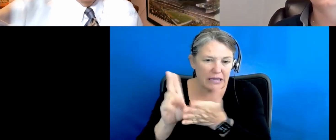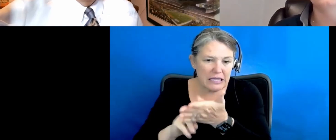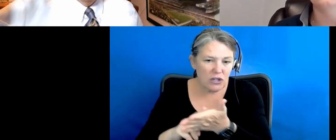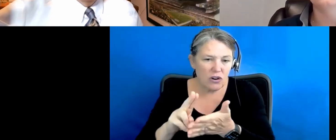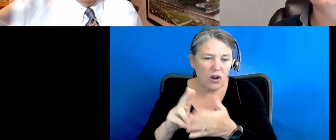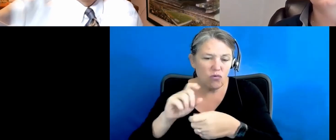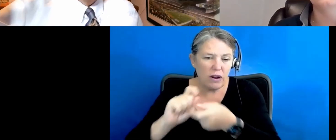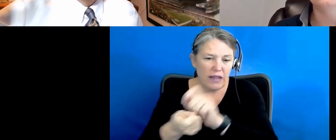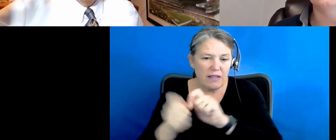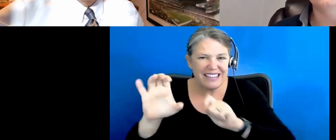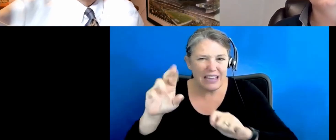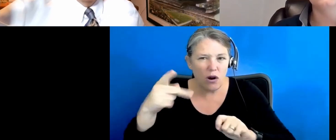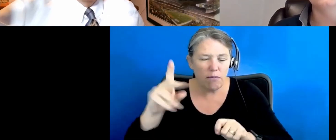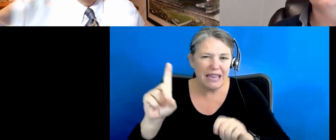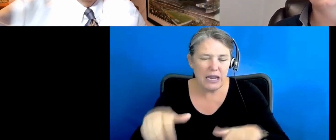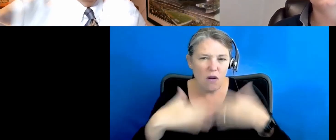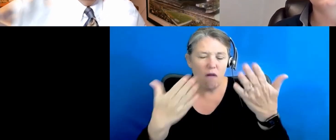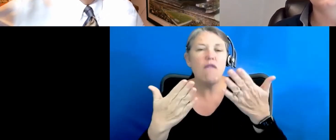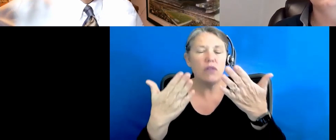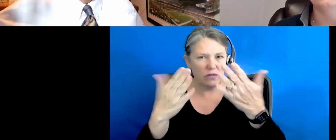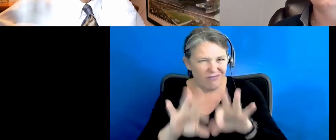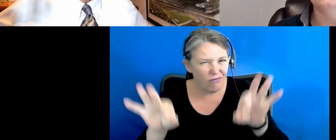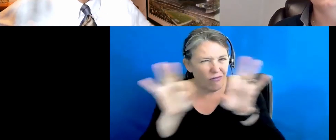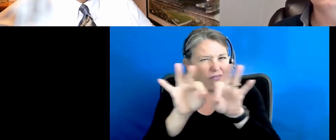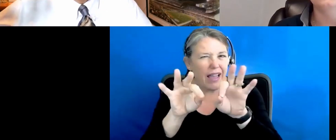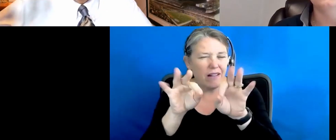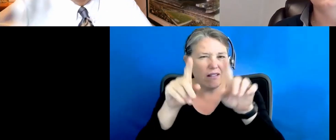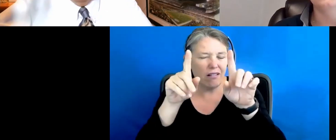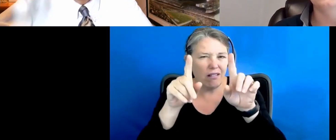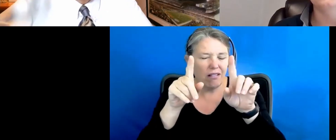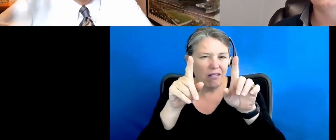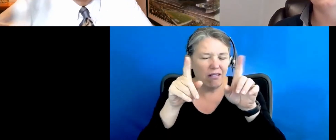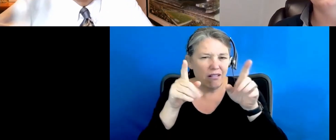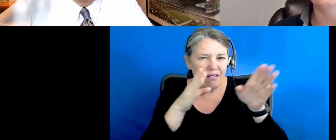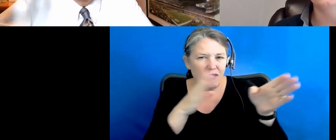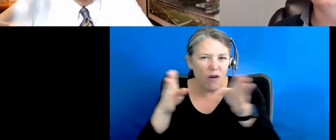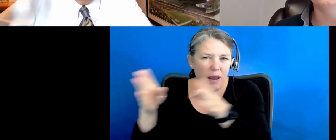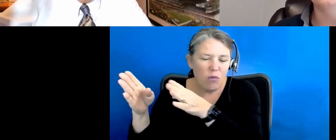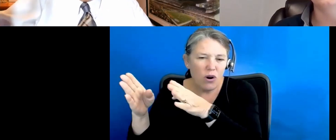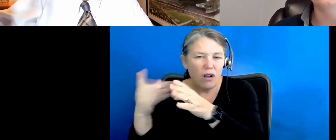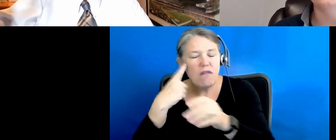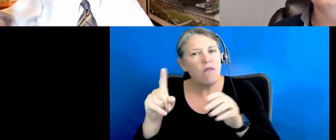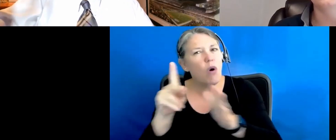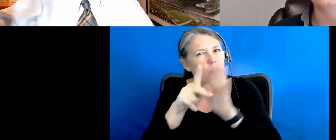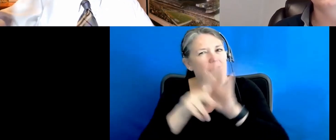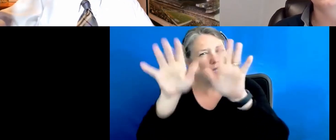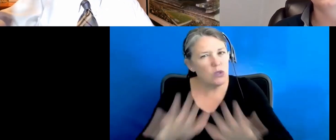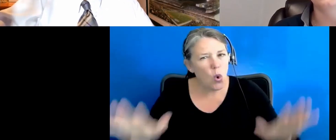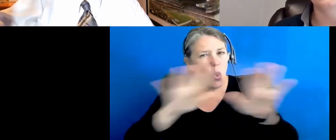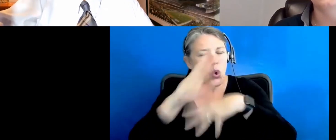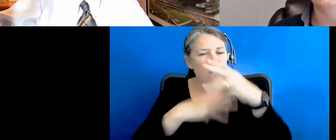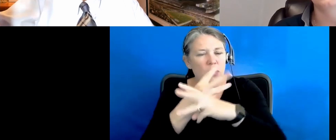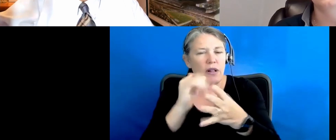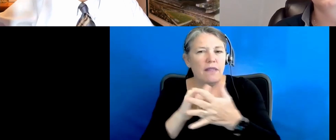The CRPD offers a vital framework for creating legislation and policies around the world that embraces